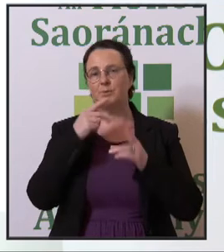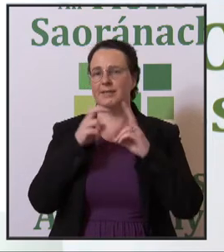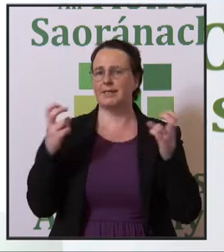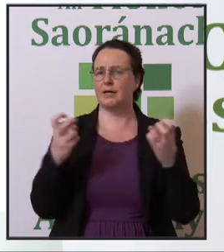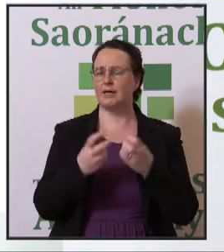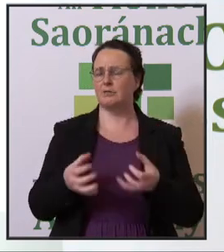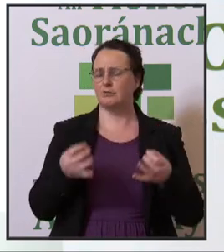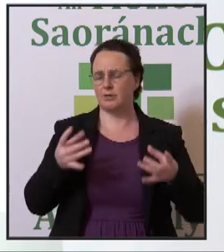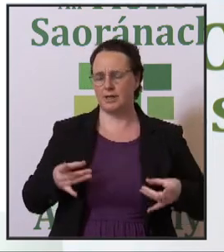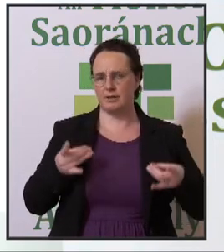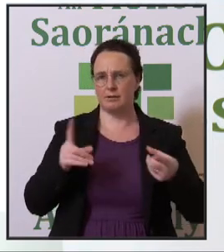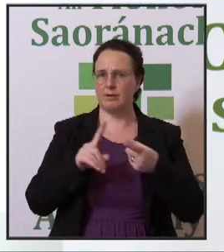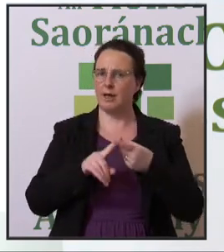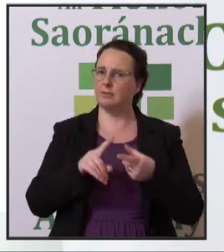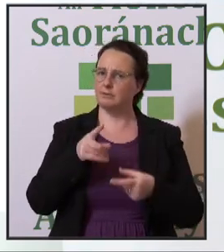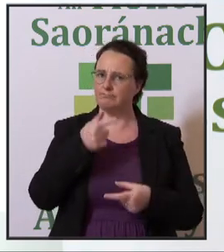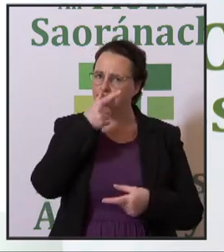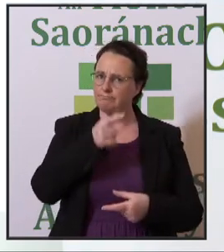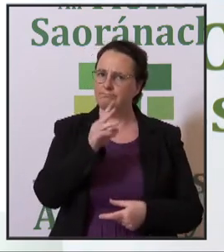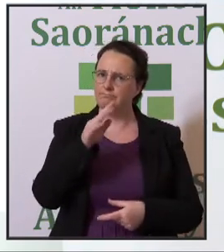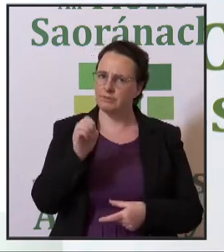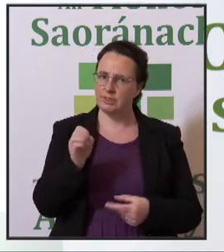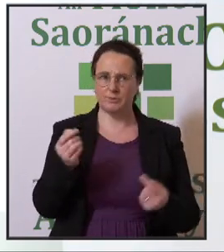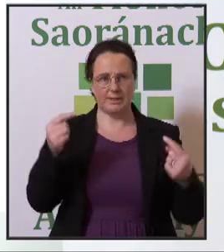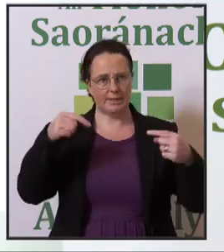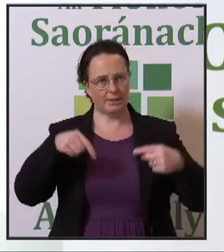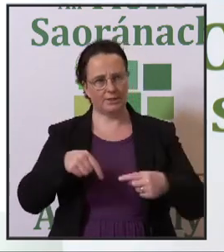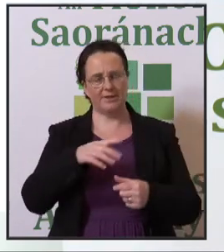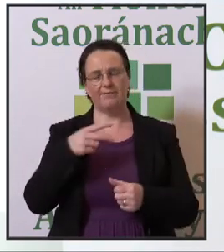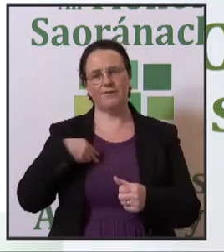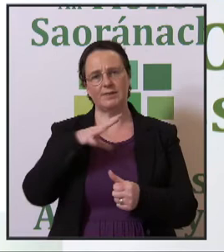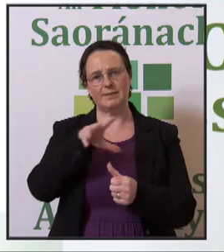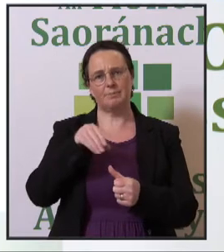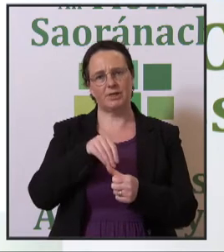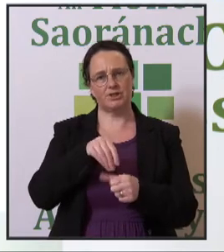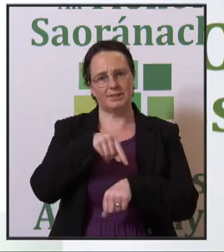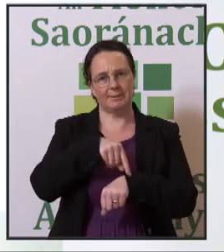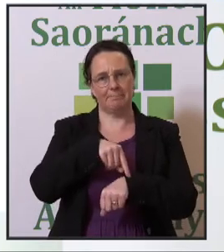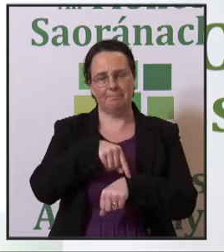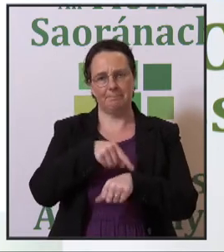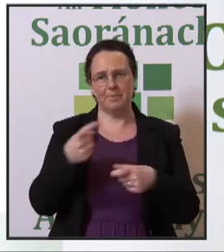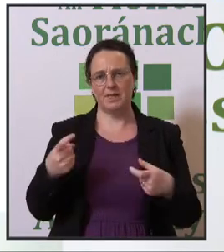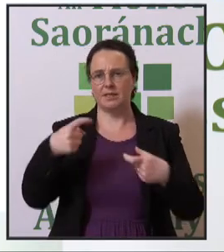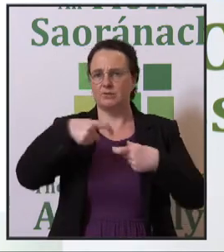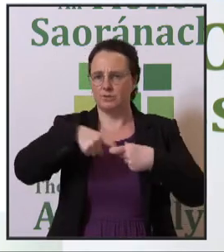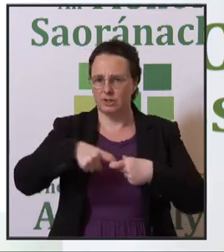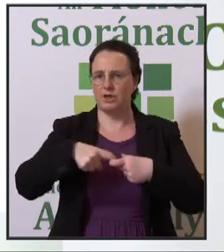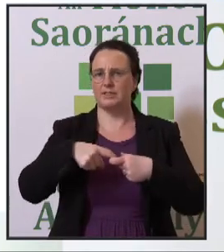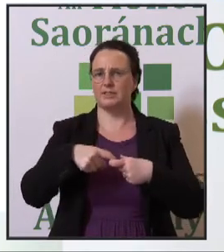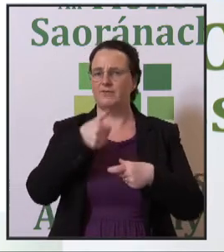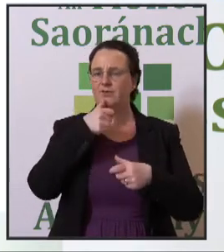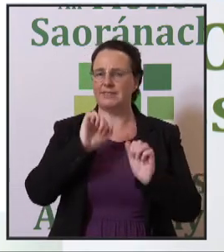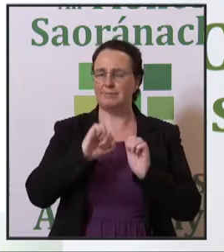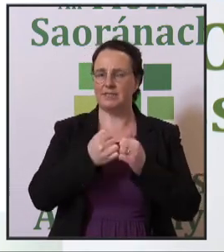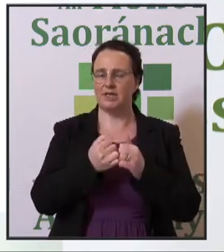a great honour and privilege to have you here with us on this very special occasion, the joint inaugural meetings of the